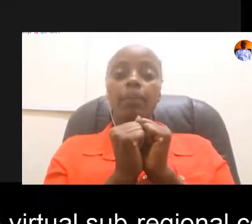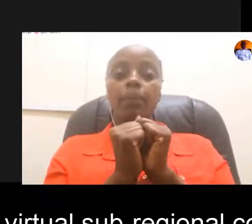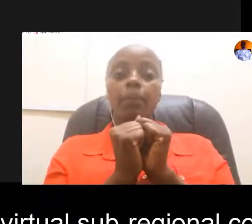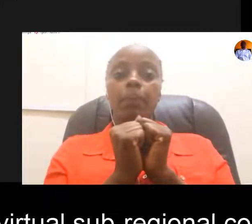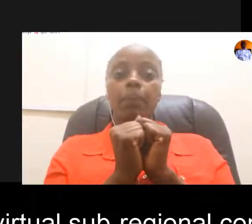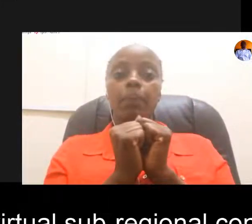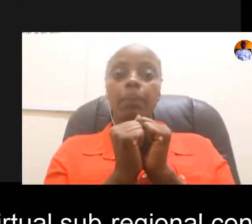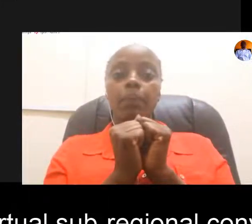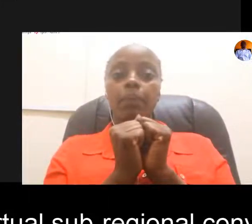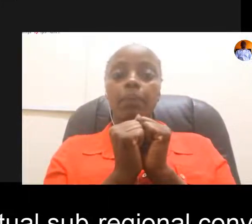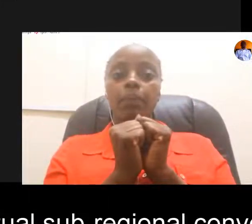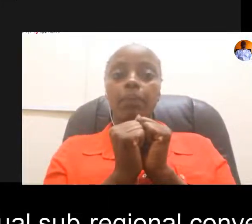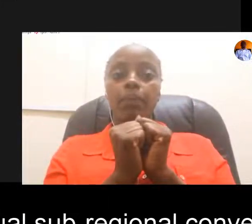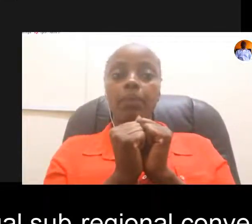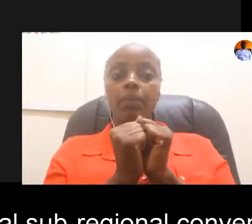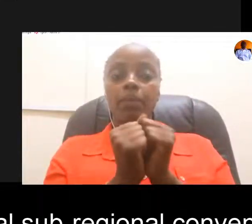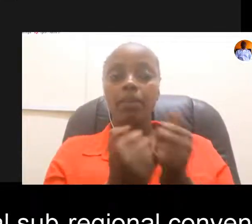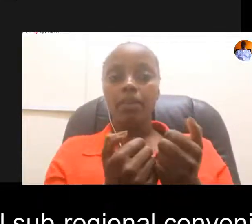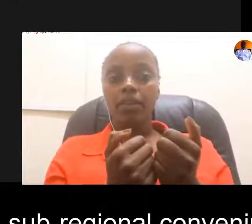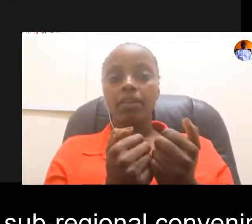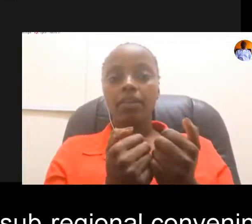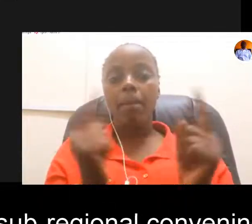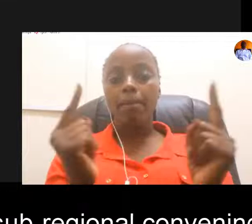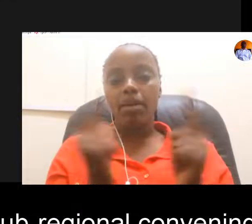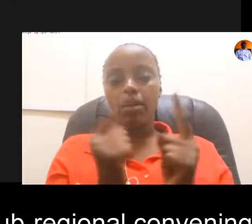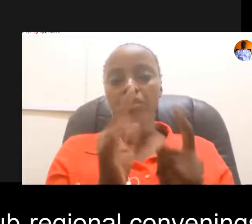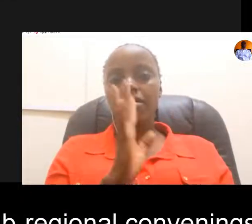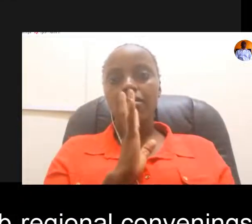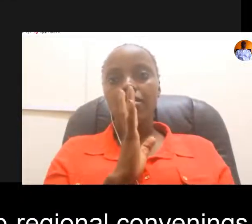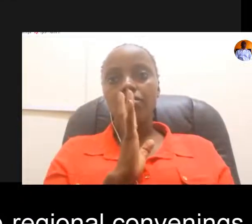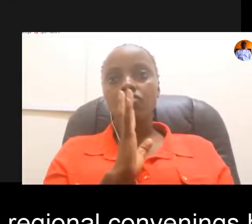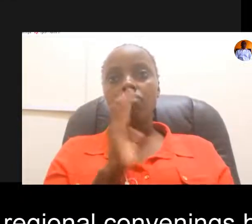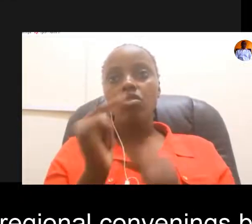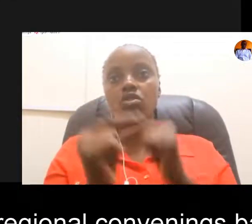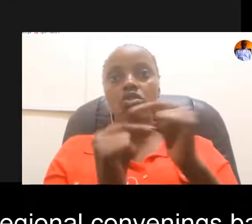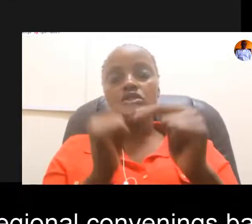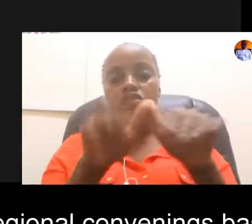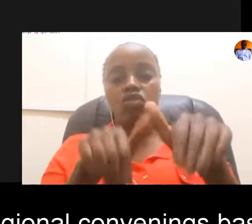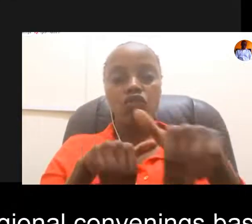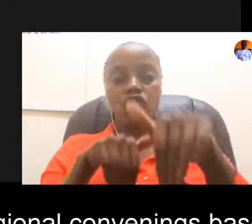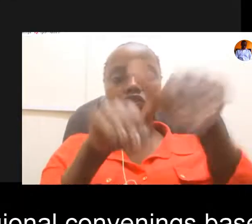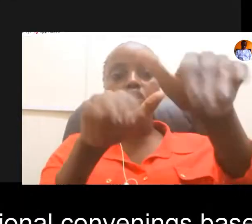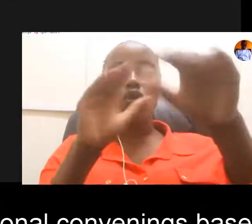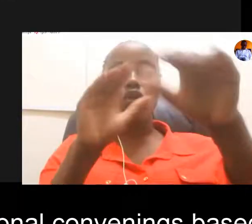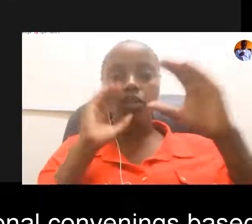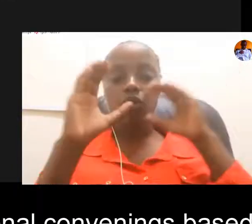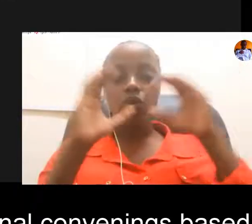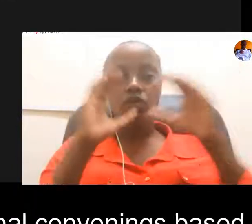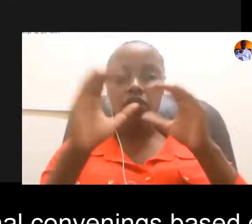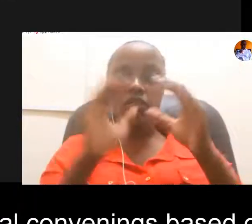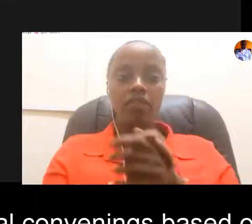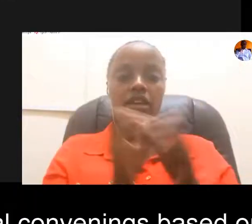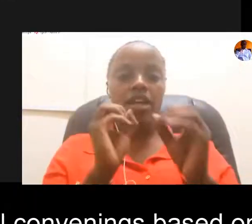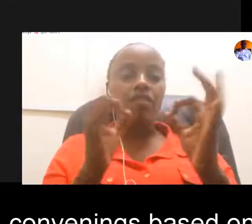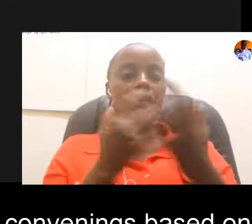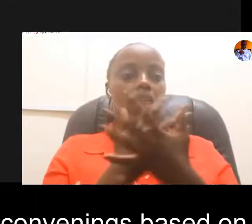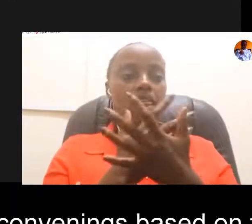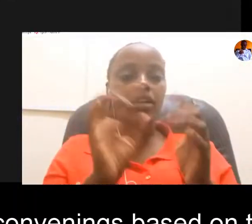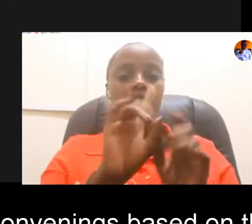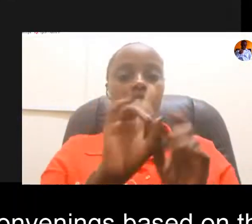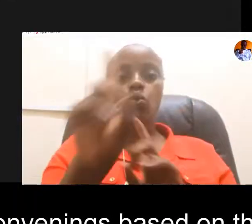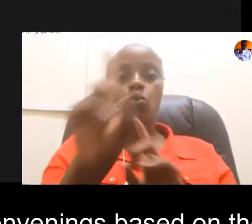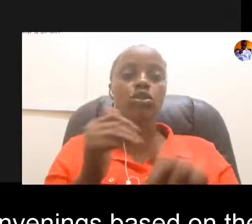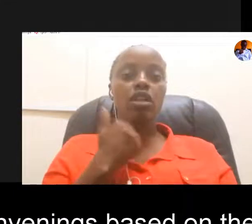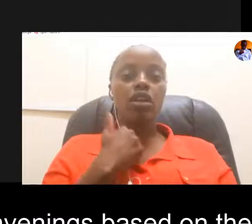So briefly, that's what I can say. So I will continue to follow the conversation. If there's any question, I will